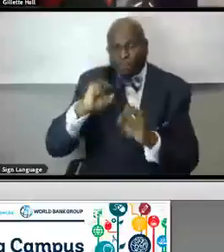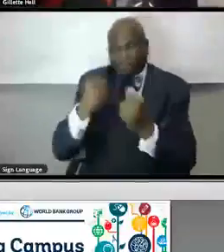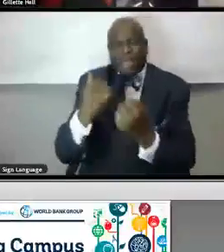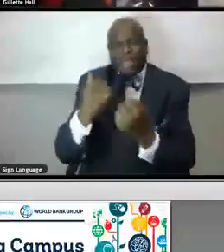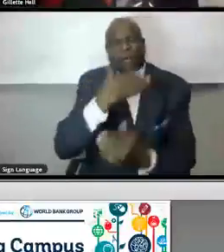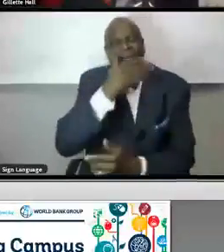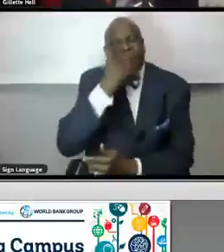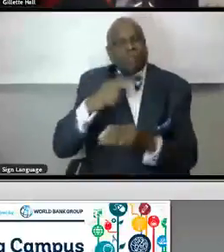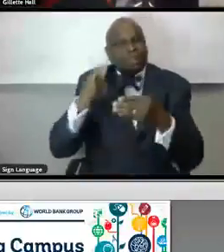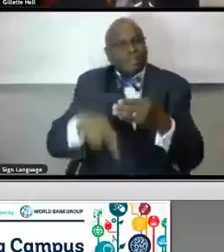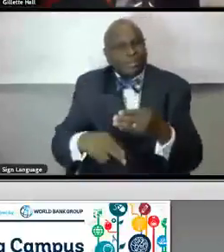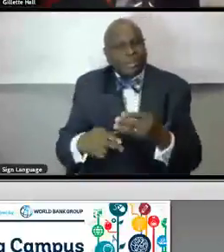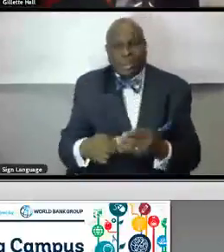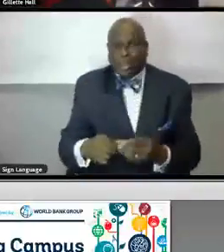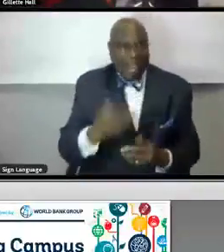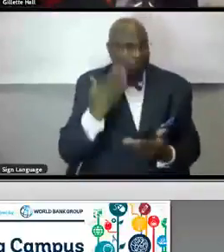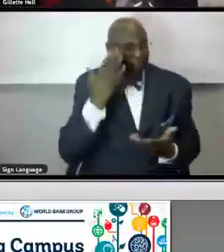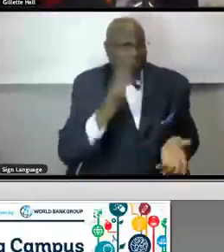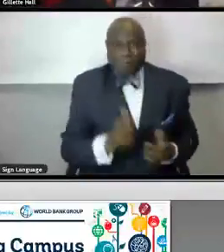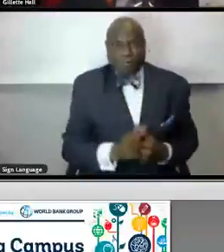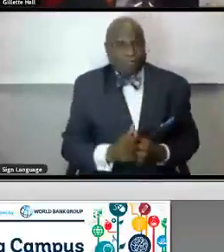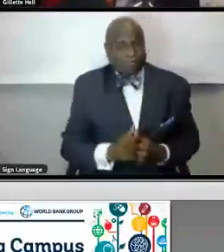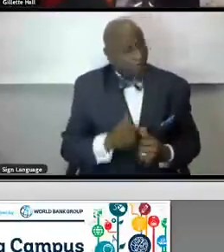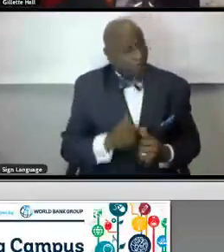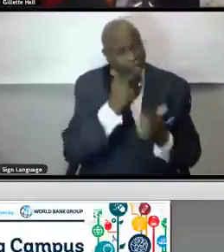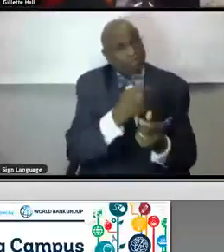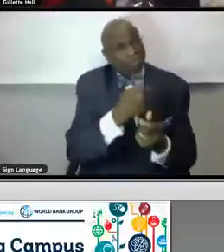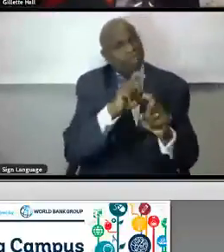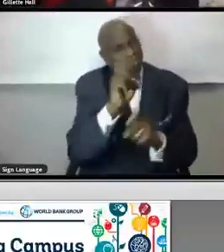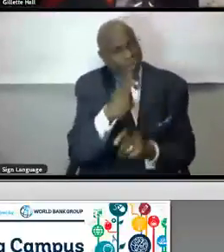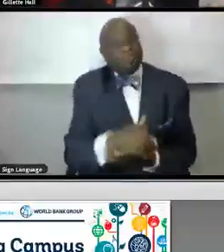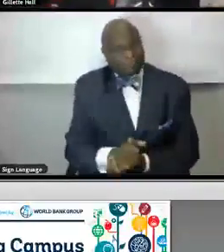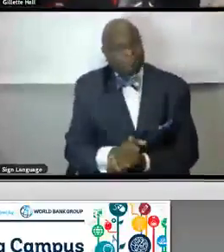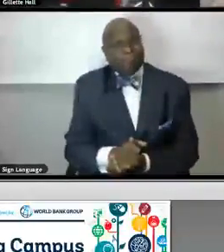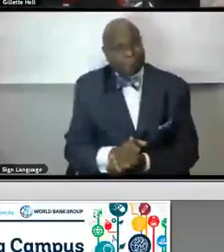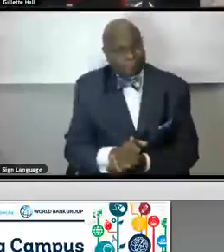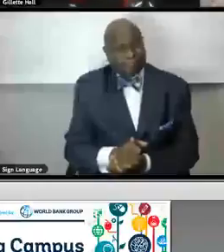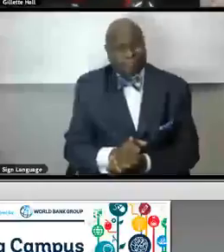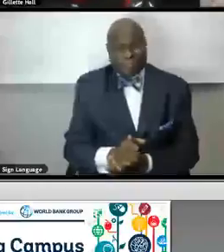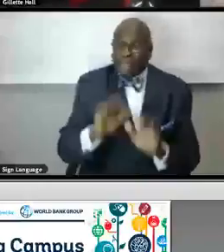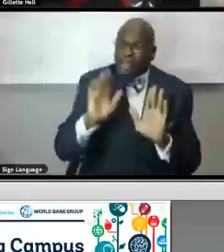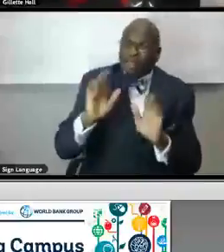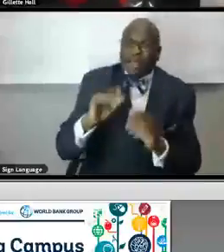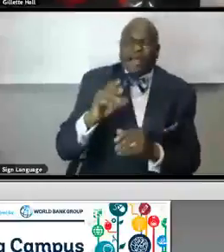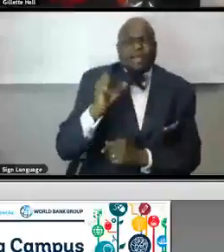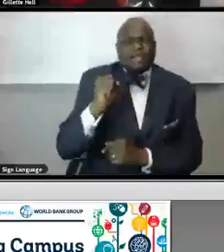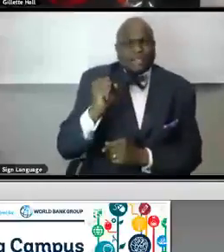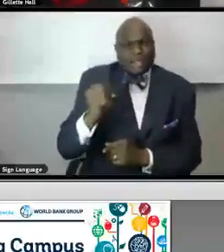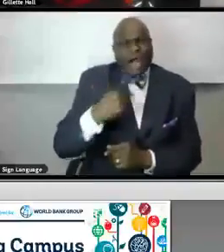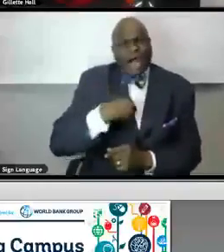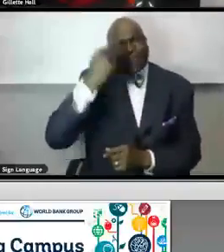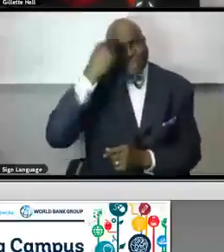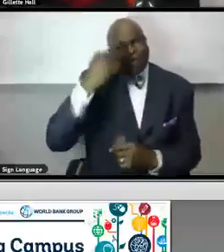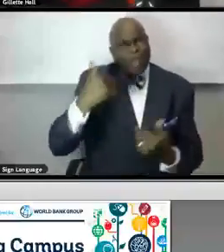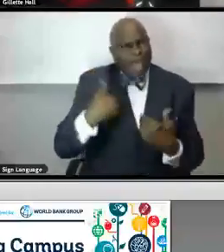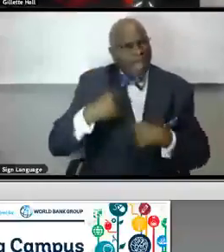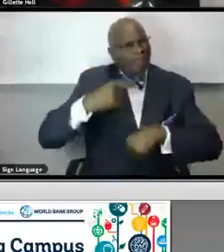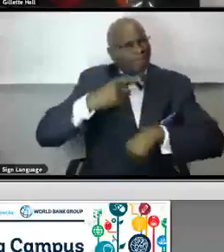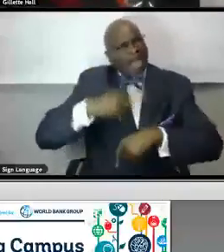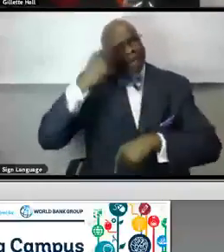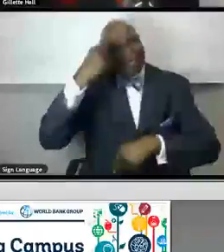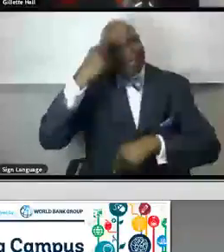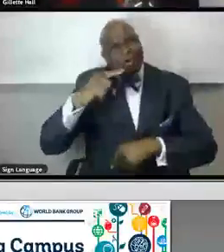better outcomes. I do not know, and that's a very interesting question. Yeah. Excellent. So I think we have time